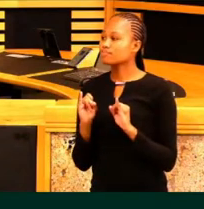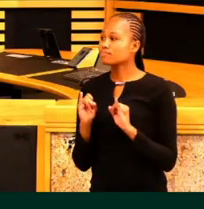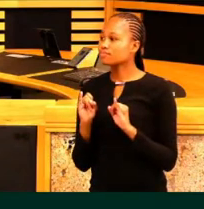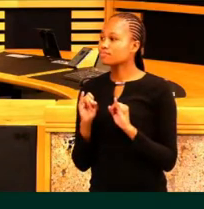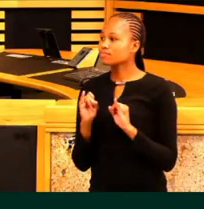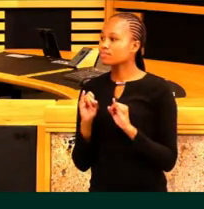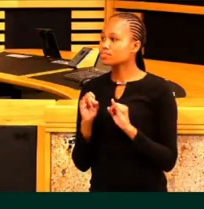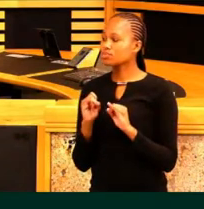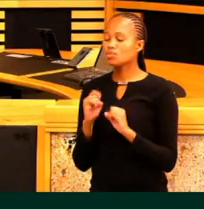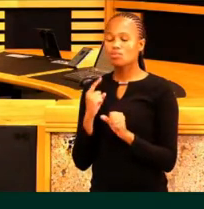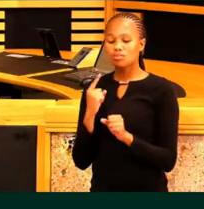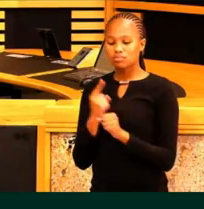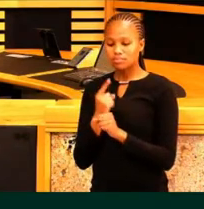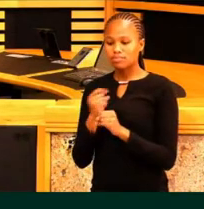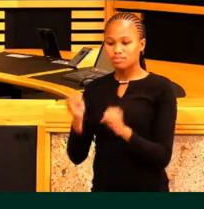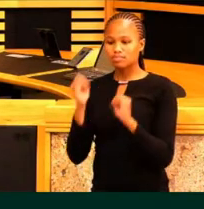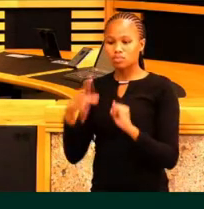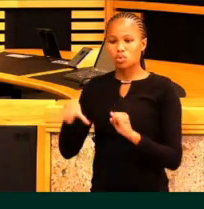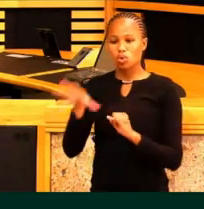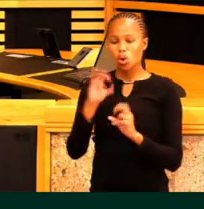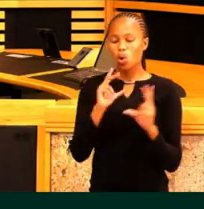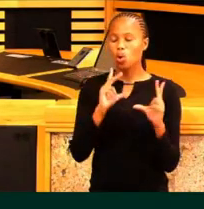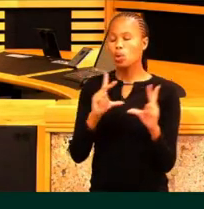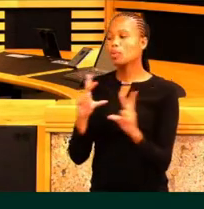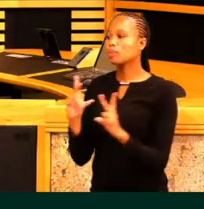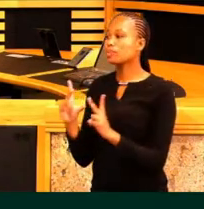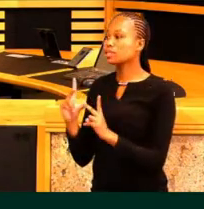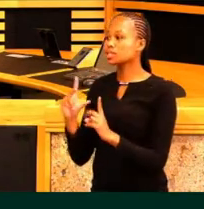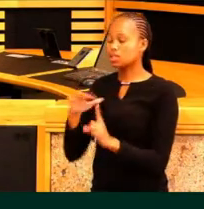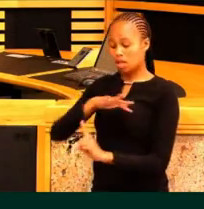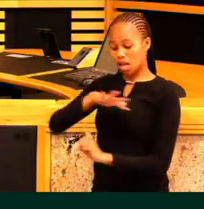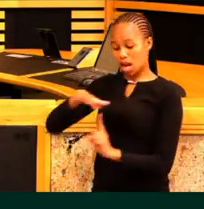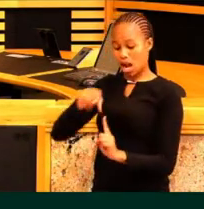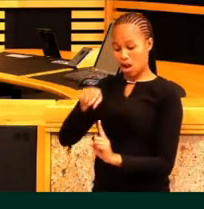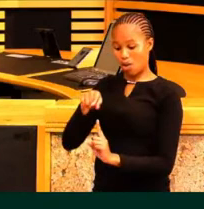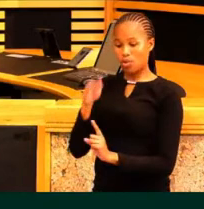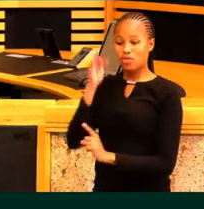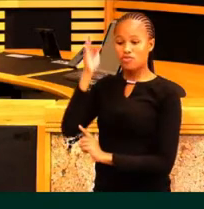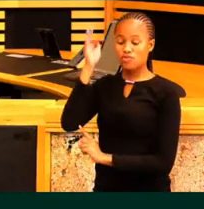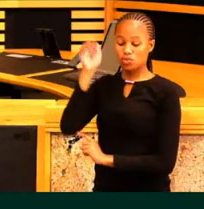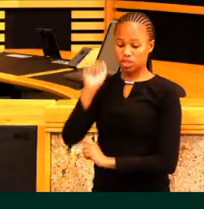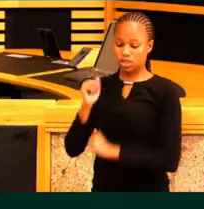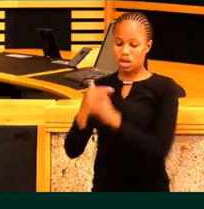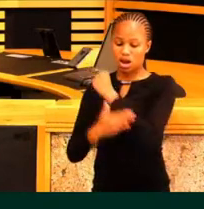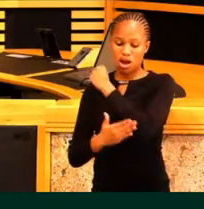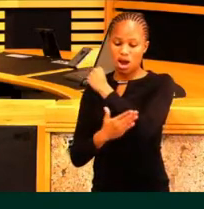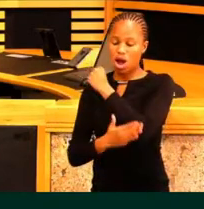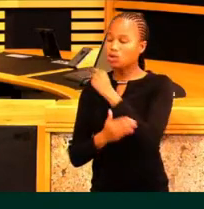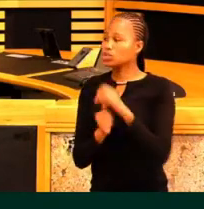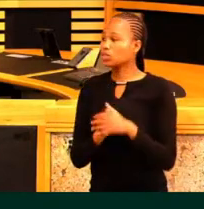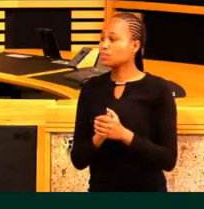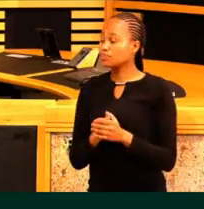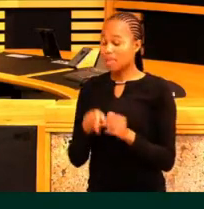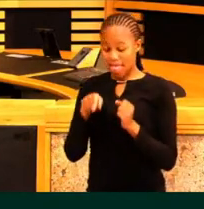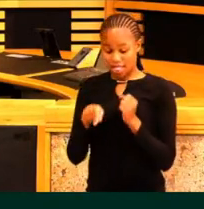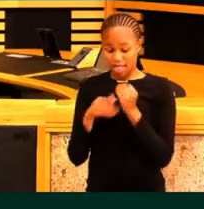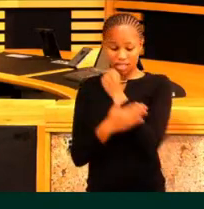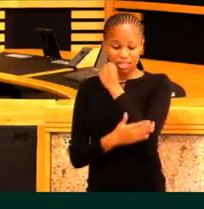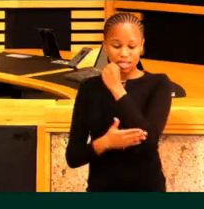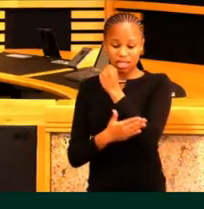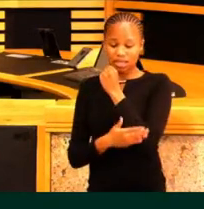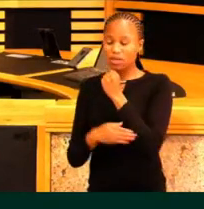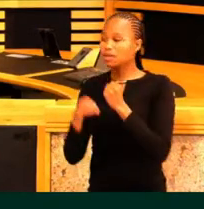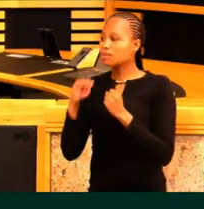confront all pessimists around the future of this country this country is getting